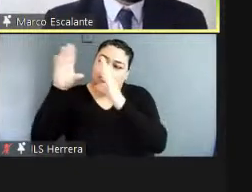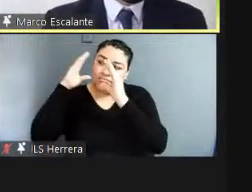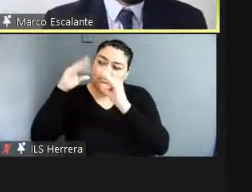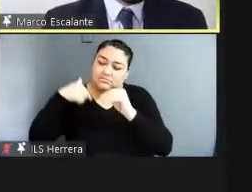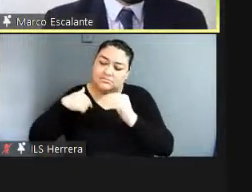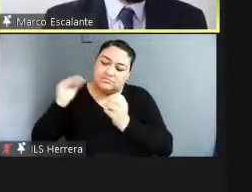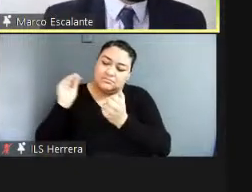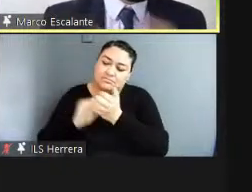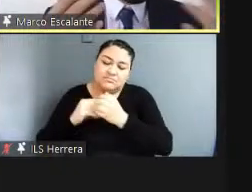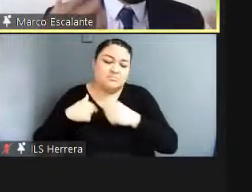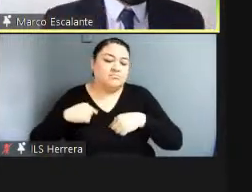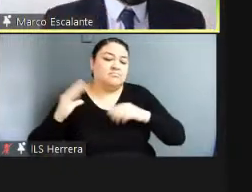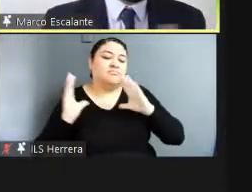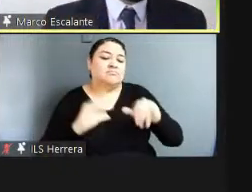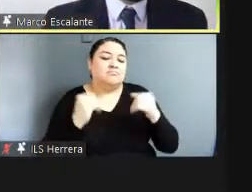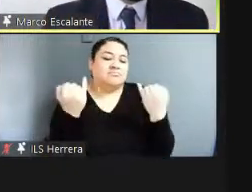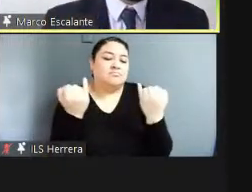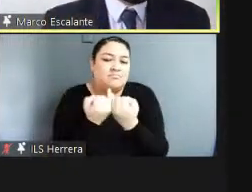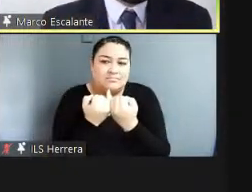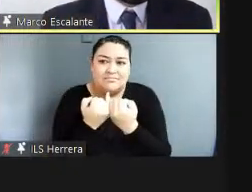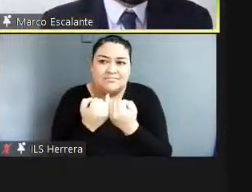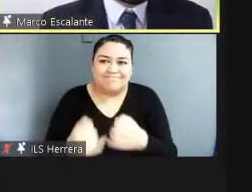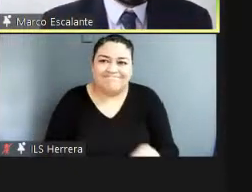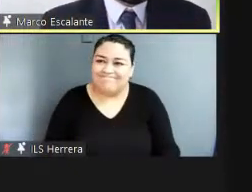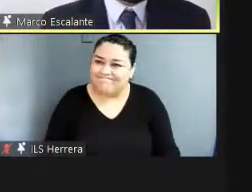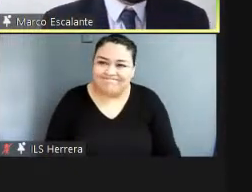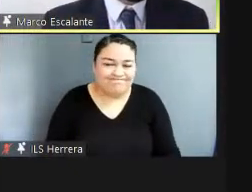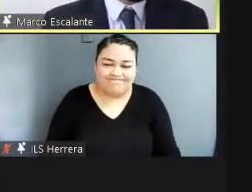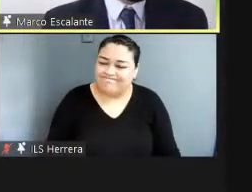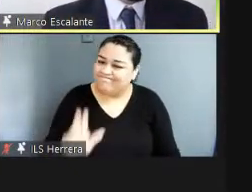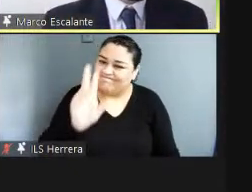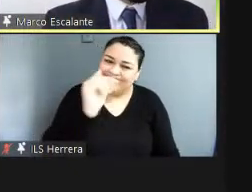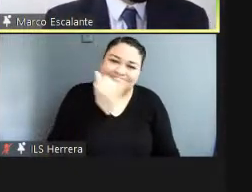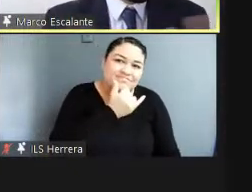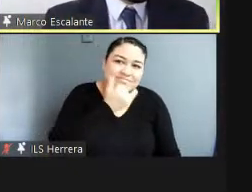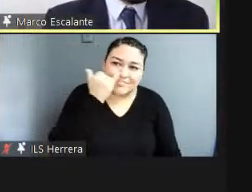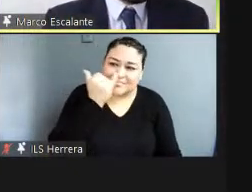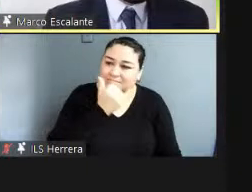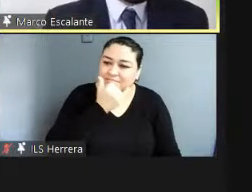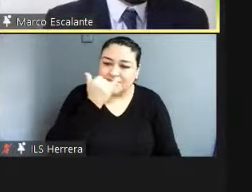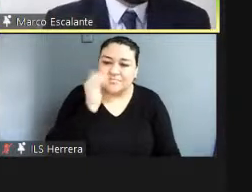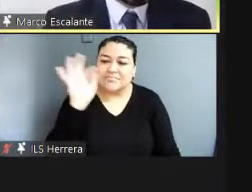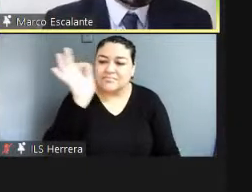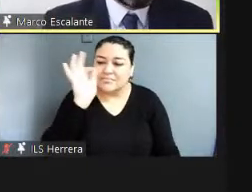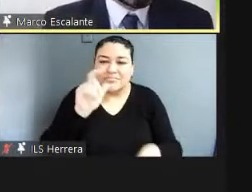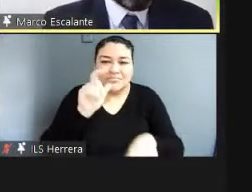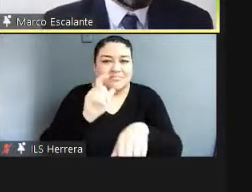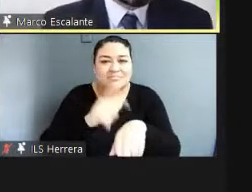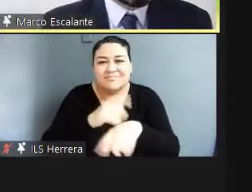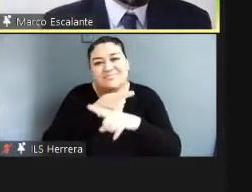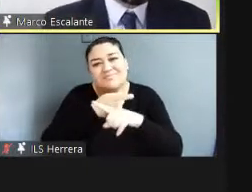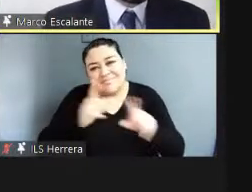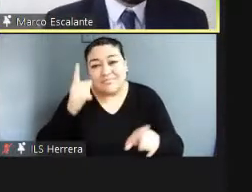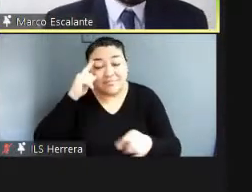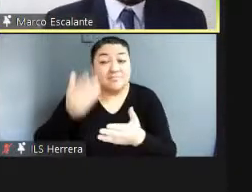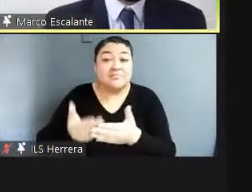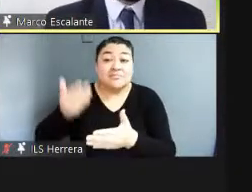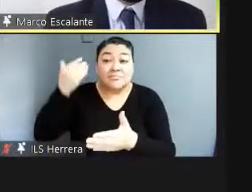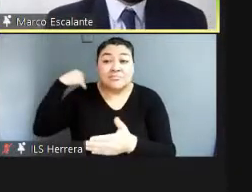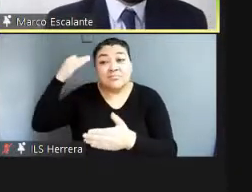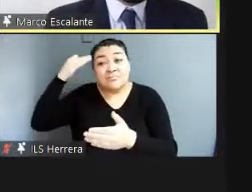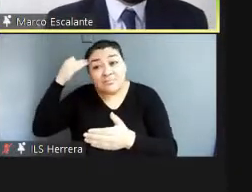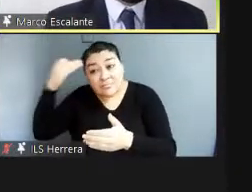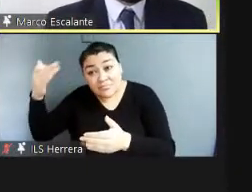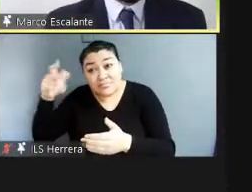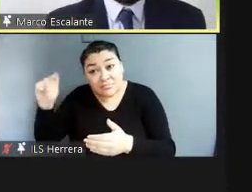a romantic view, thinking this is how I learned, so this is how you should learn. However, students are